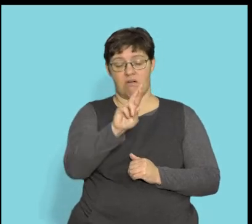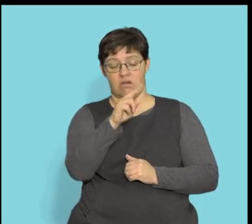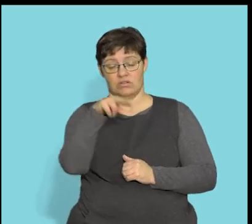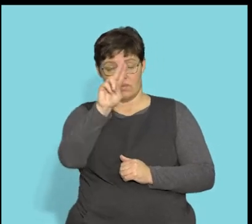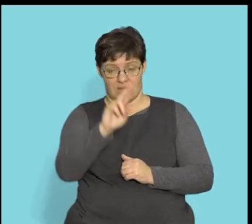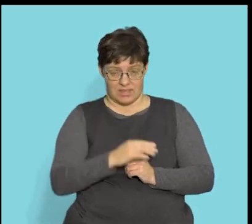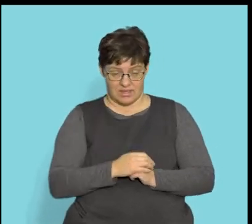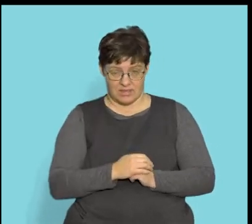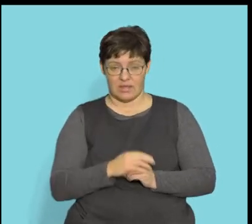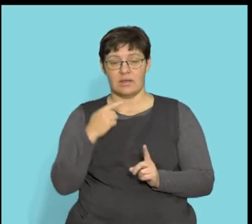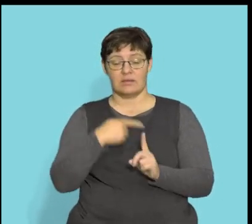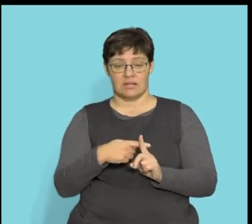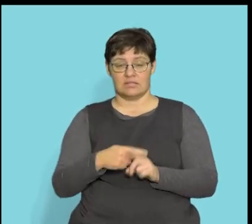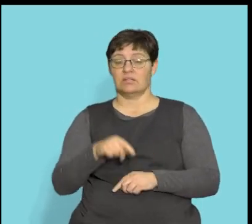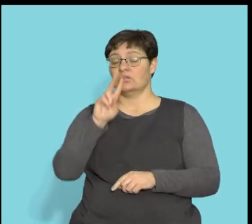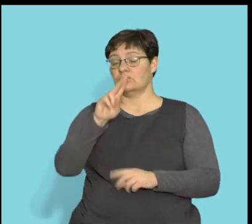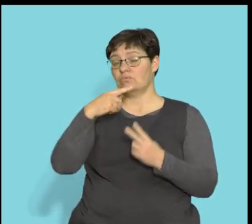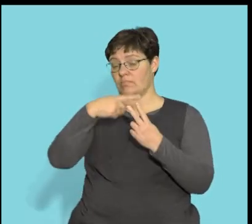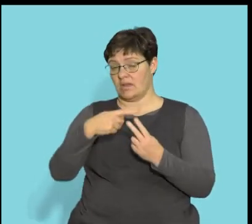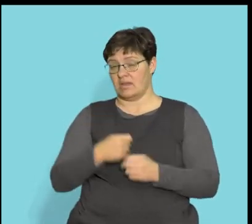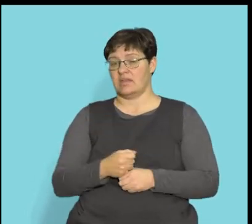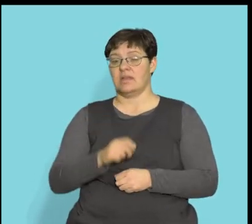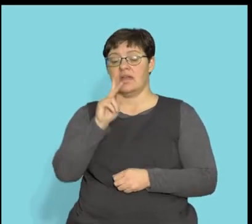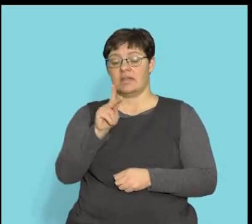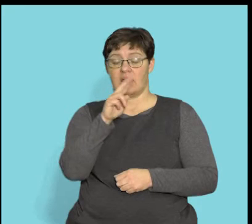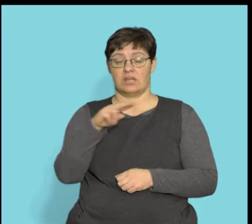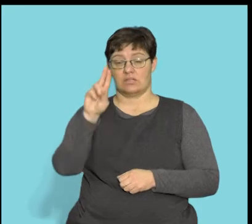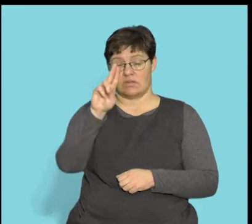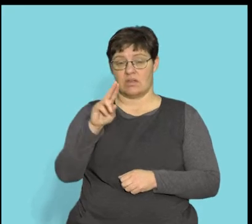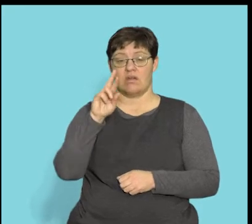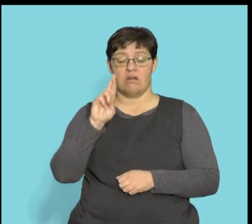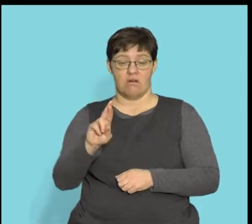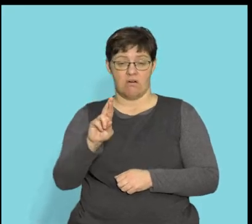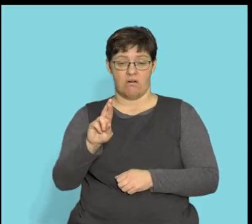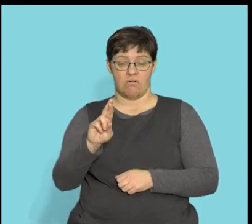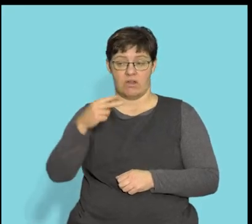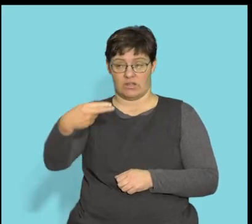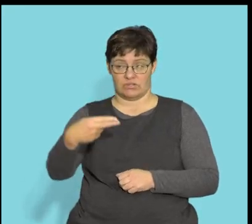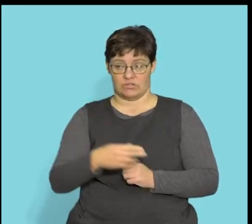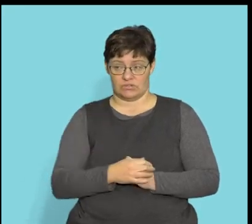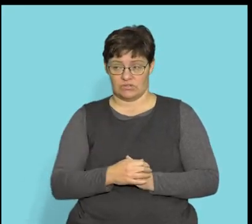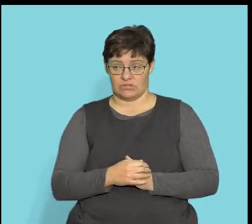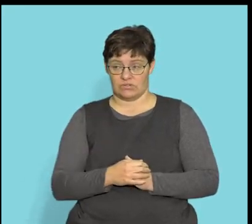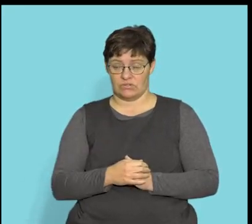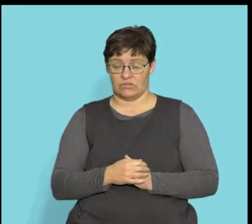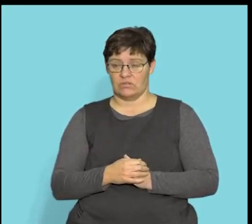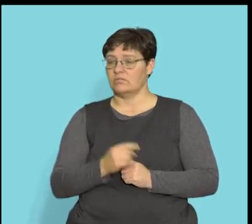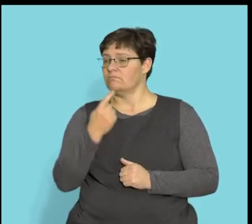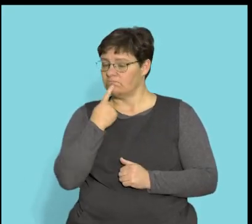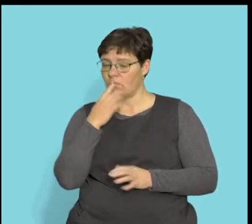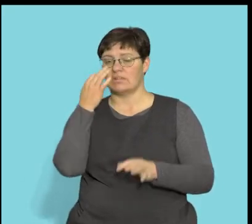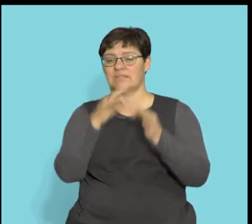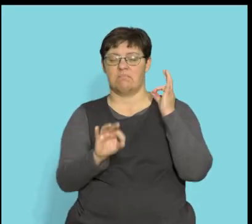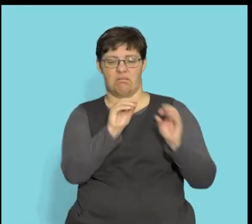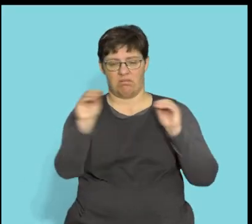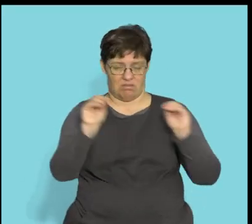squared plus 2 pi k squared rh. So all that I've done